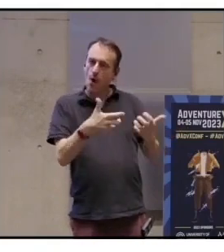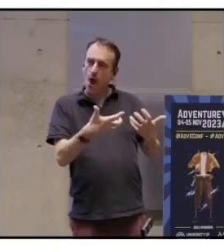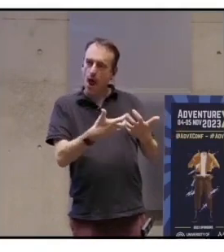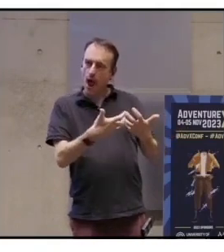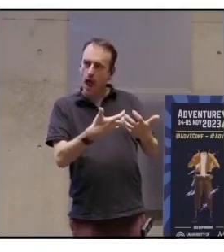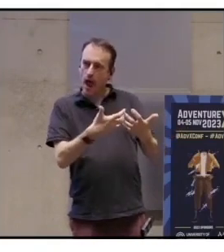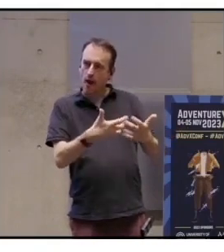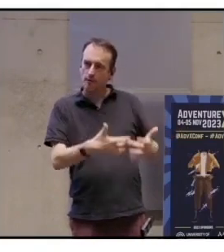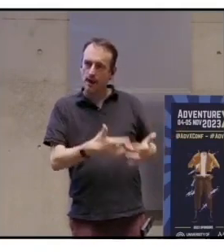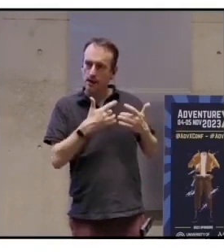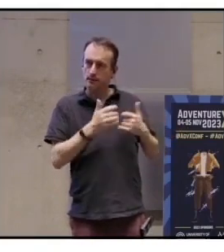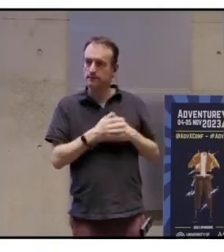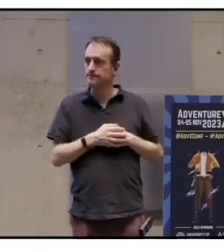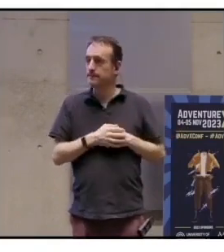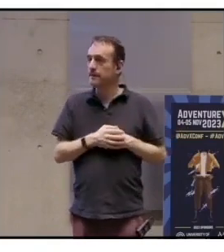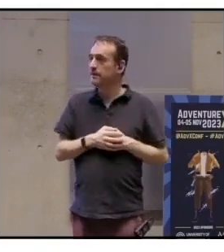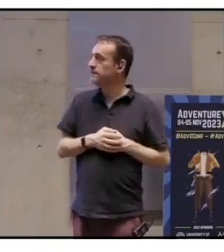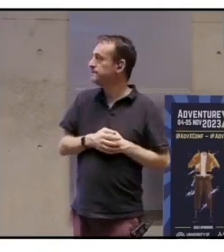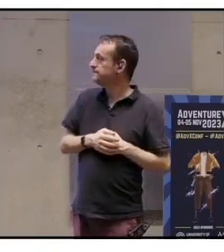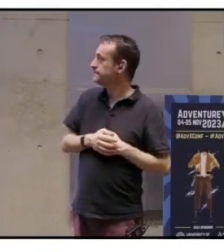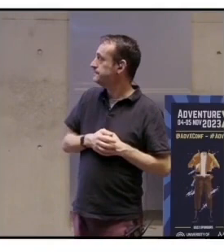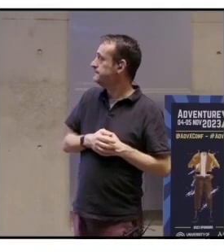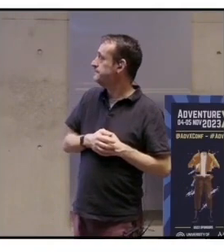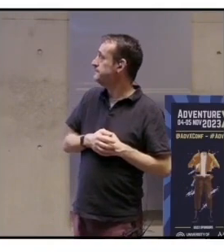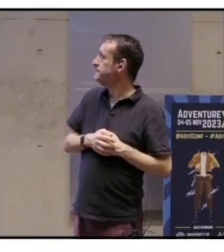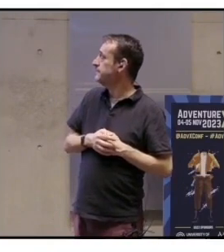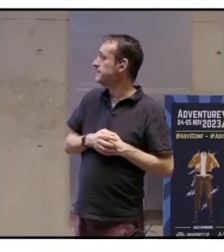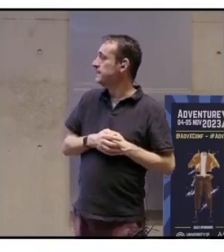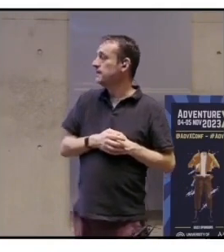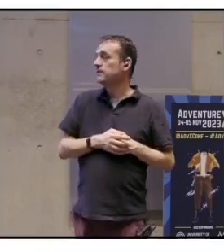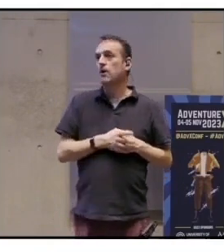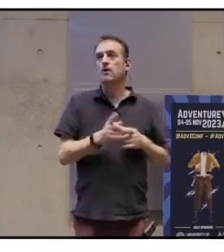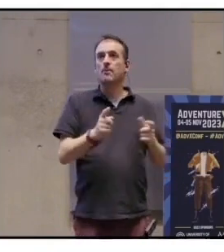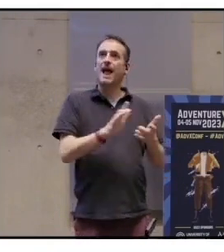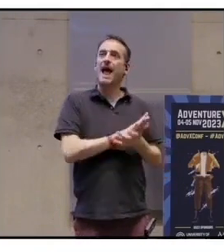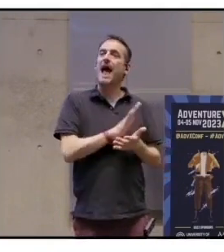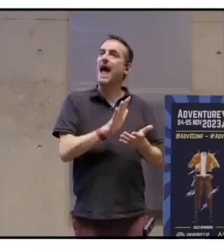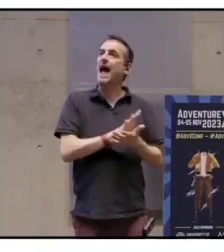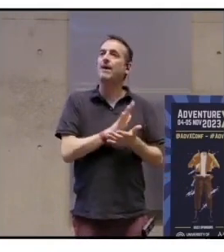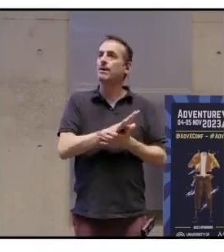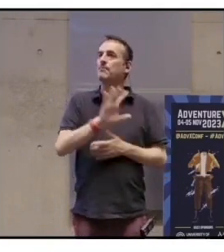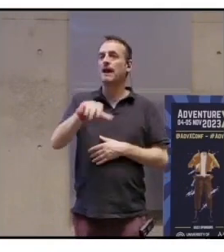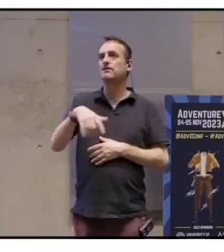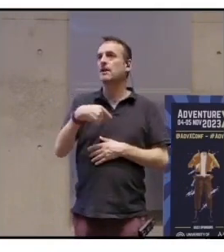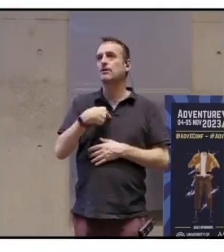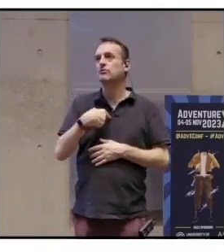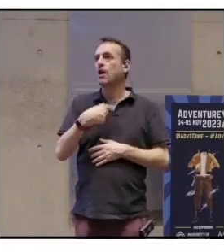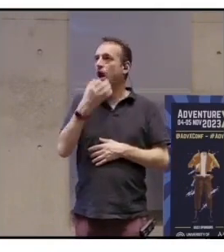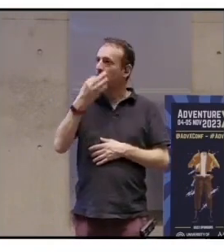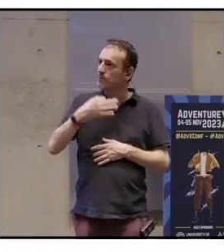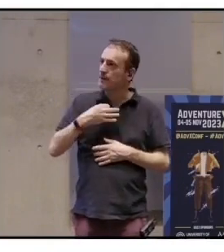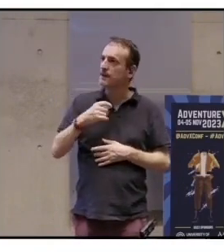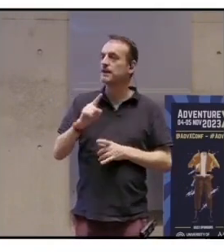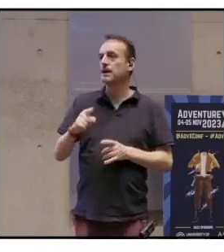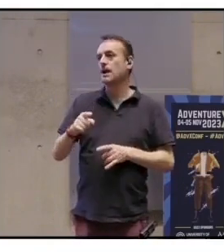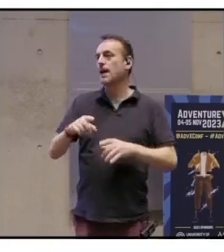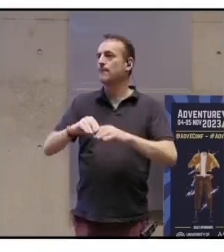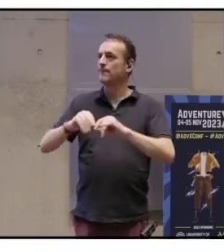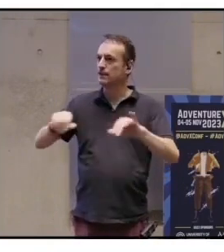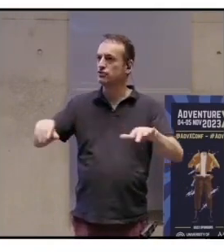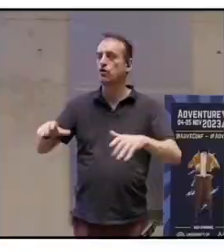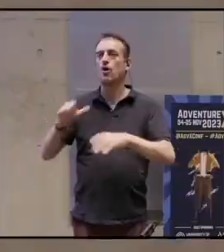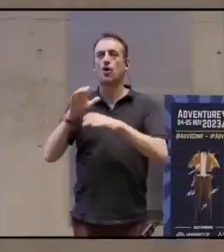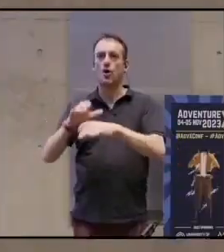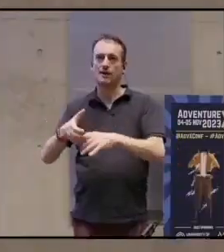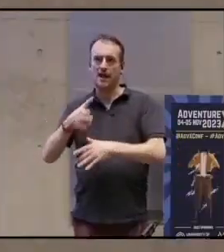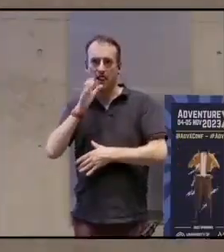That last one, for example, is not my happy place. I would want a beach and a cocktail. So you've provided context, but sometimes subtext is what you